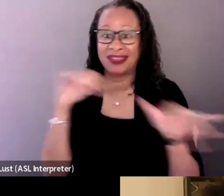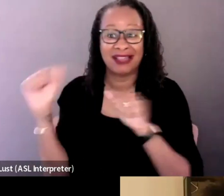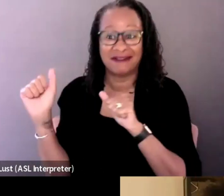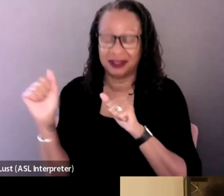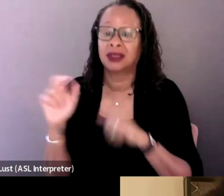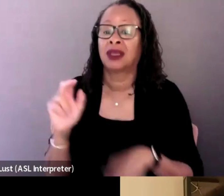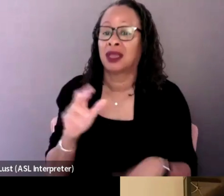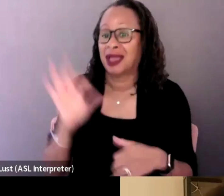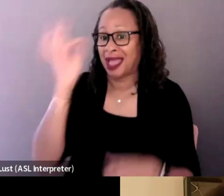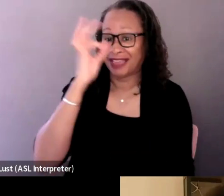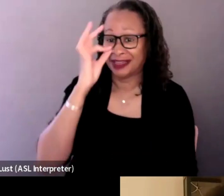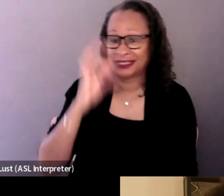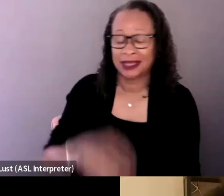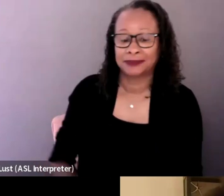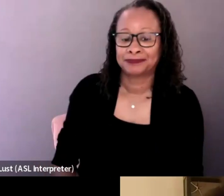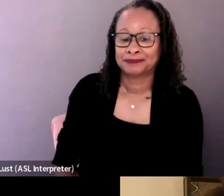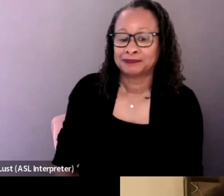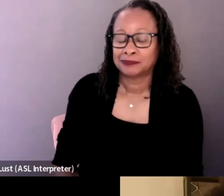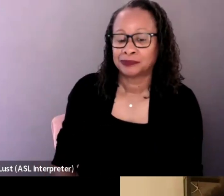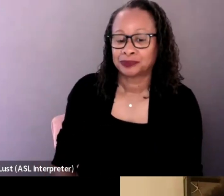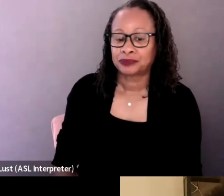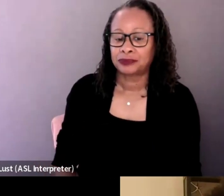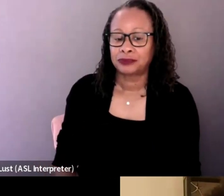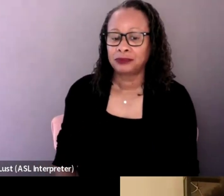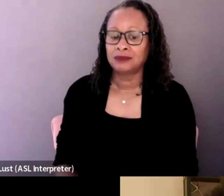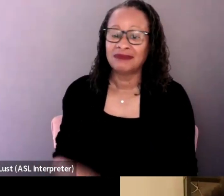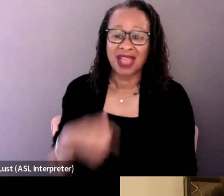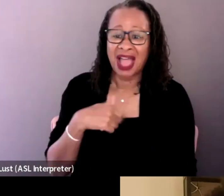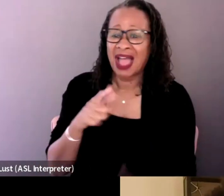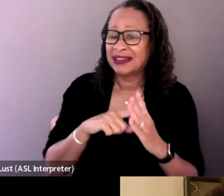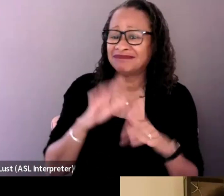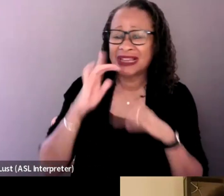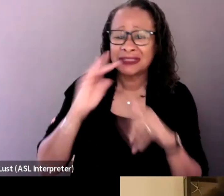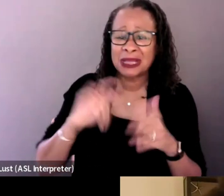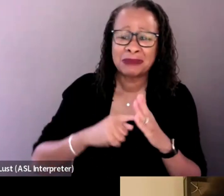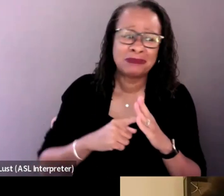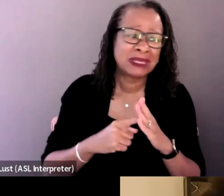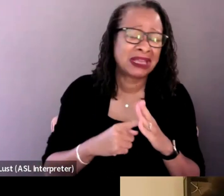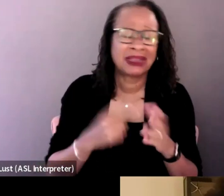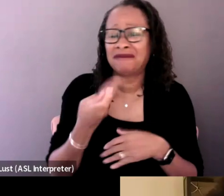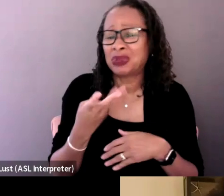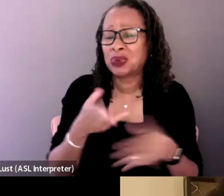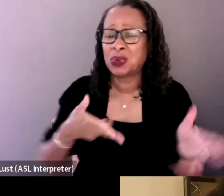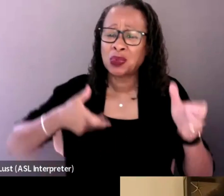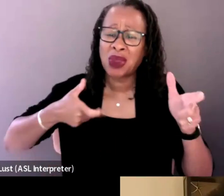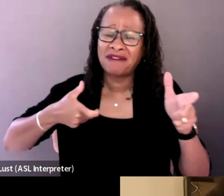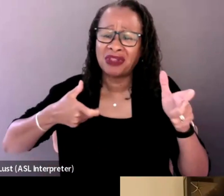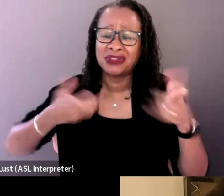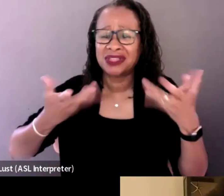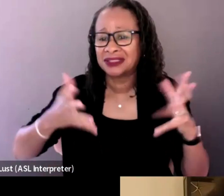Afghanistan? I actually expected in the beginning really a couple of rifles. That's the maximum that I thought. And I thought that I'm just gonna make a movie about